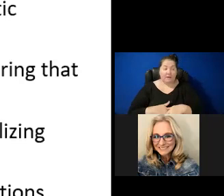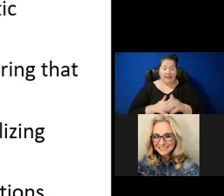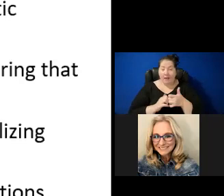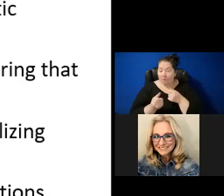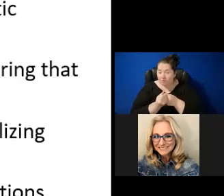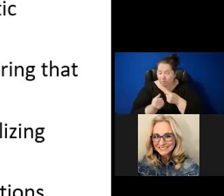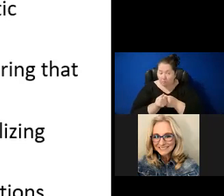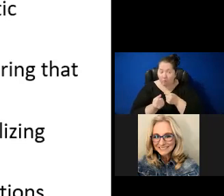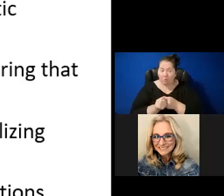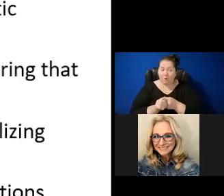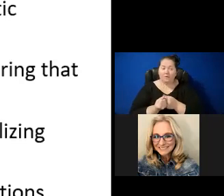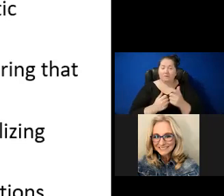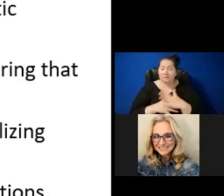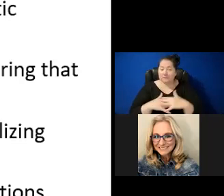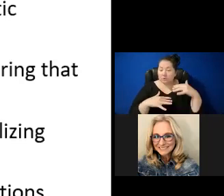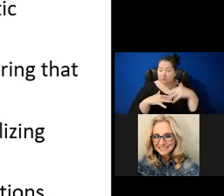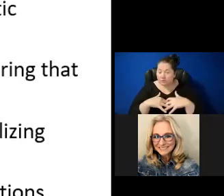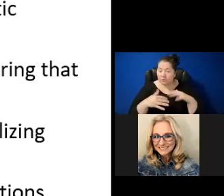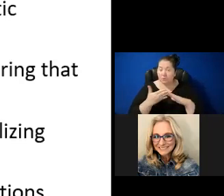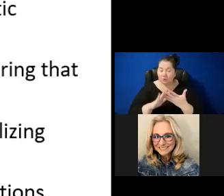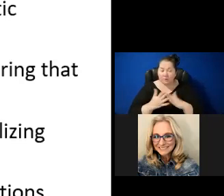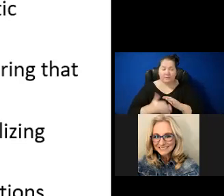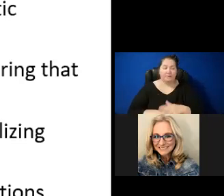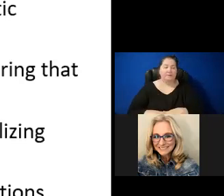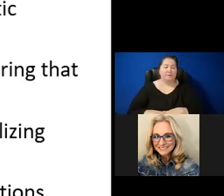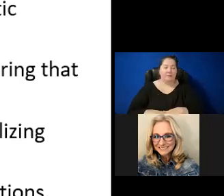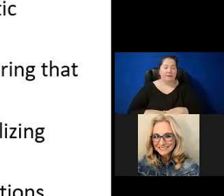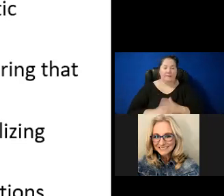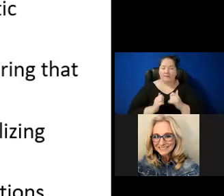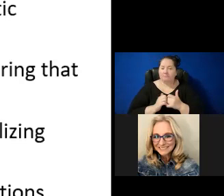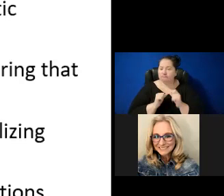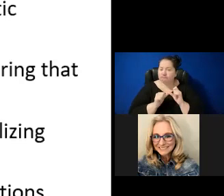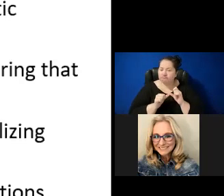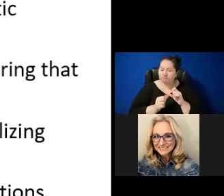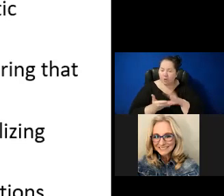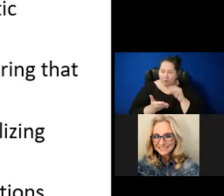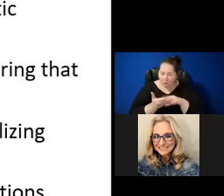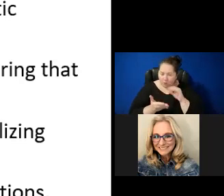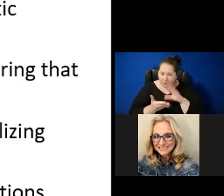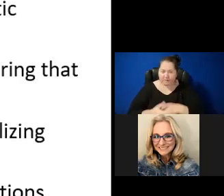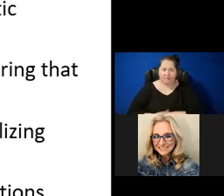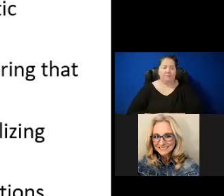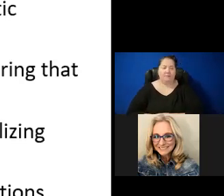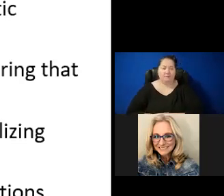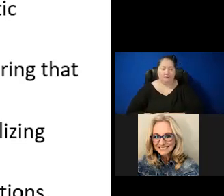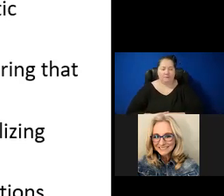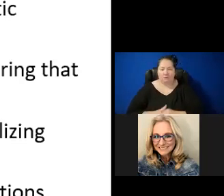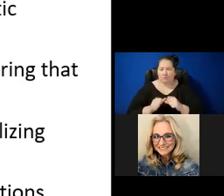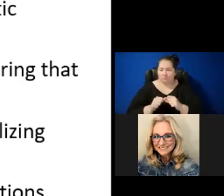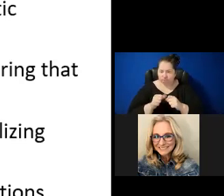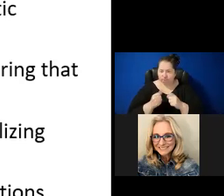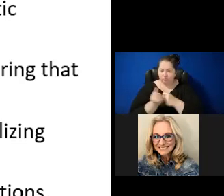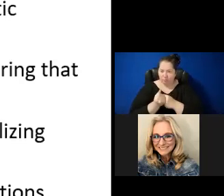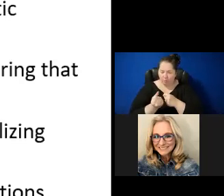support Indigenous communities, and then how do we have some ongoing learning as we continue to support